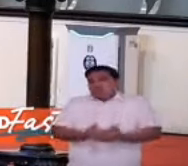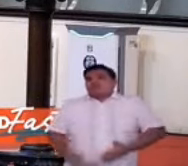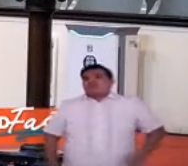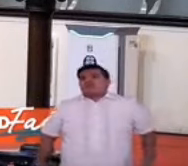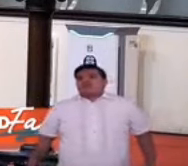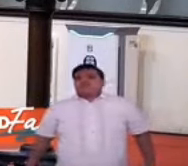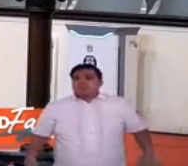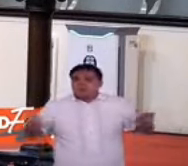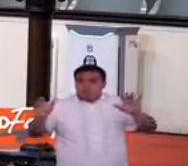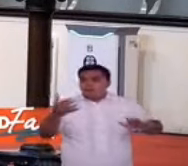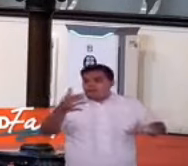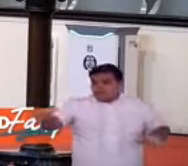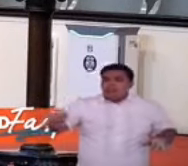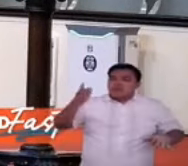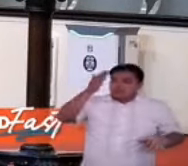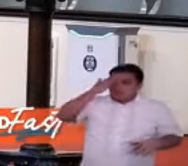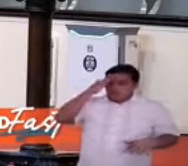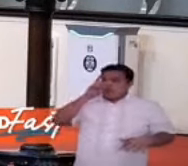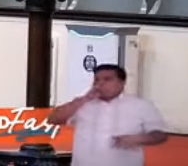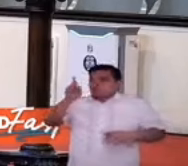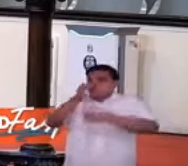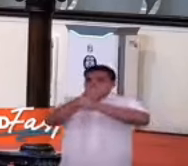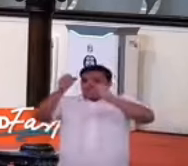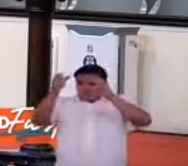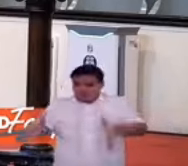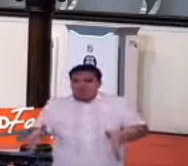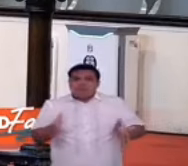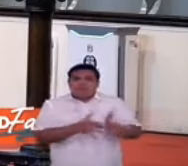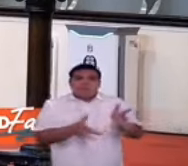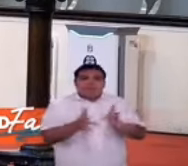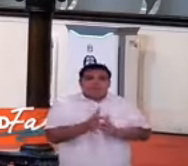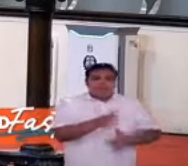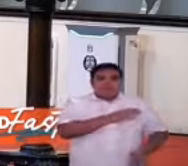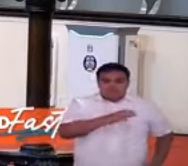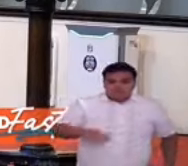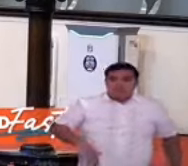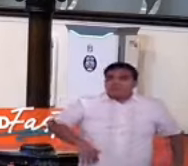And they will get to know the true Savior, the Lord Jesus Christ.